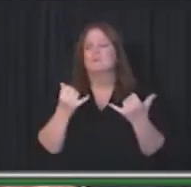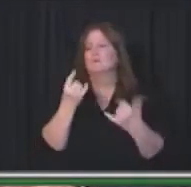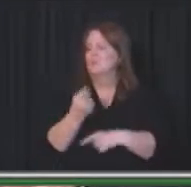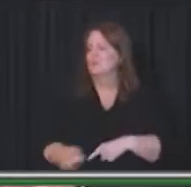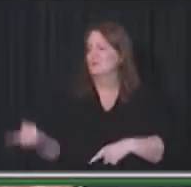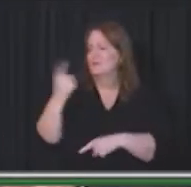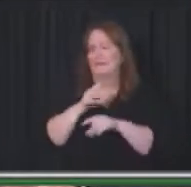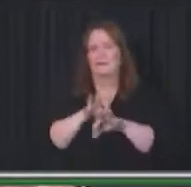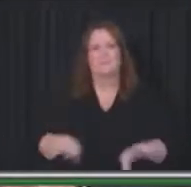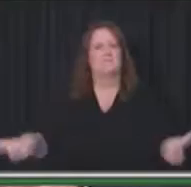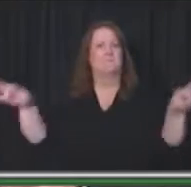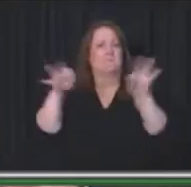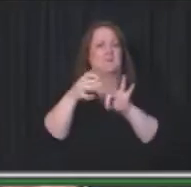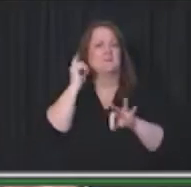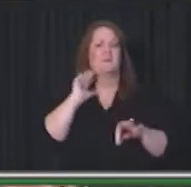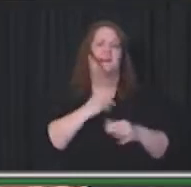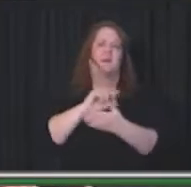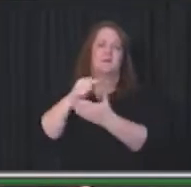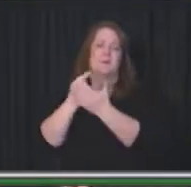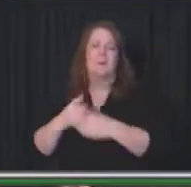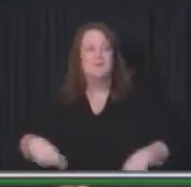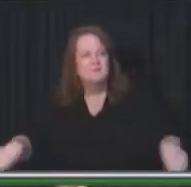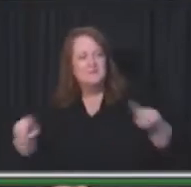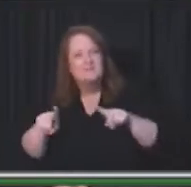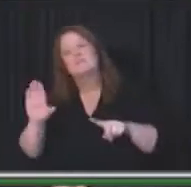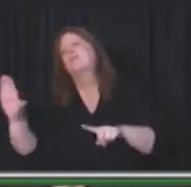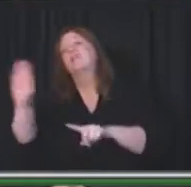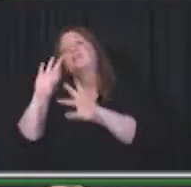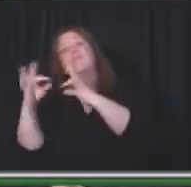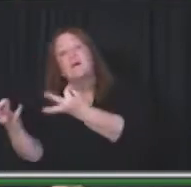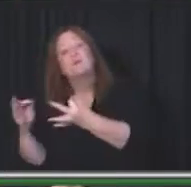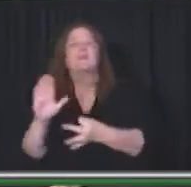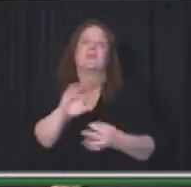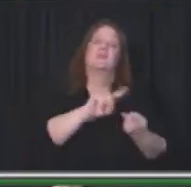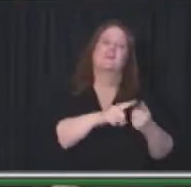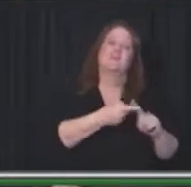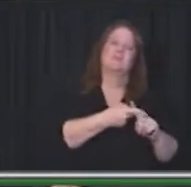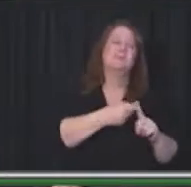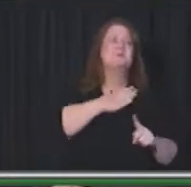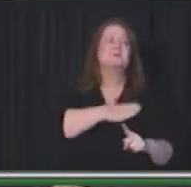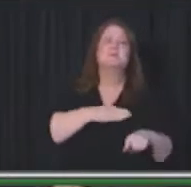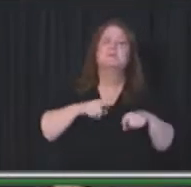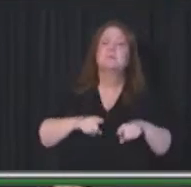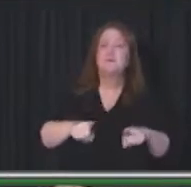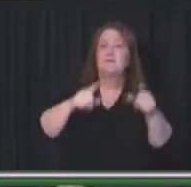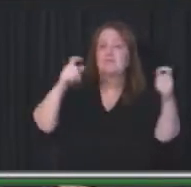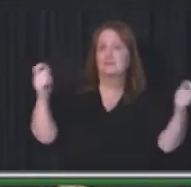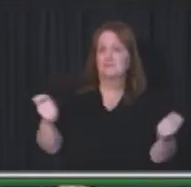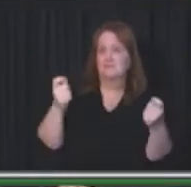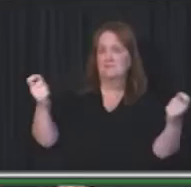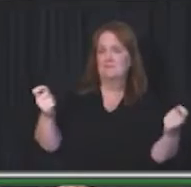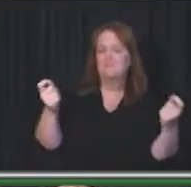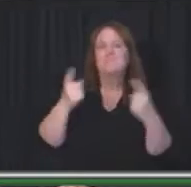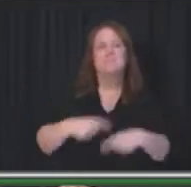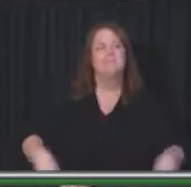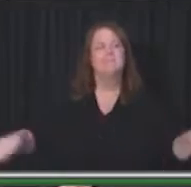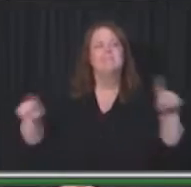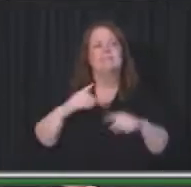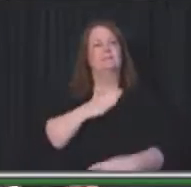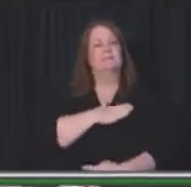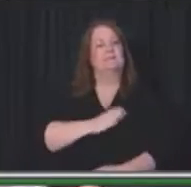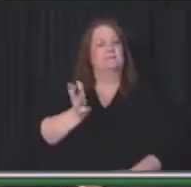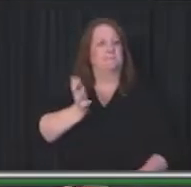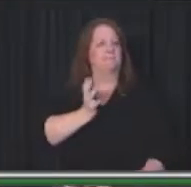day for our graduates, their families, and friends. I ask that while celebrating, everyone observe the